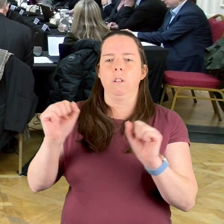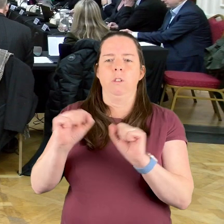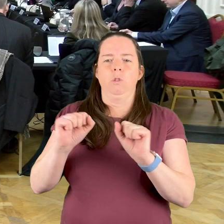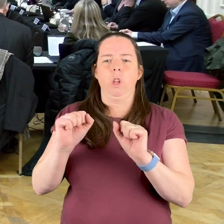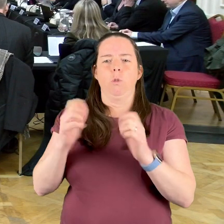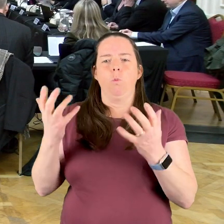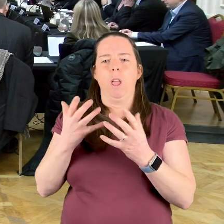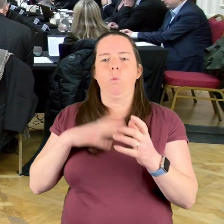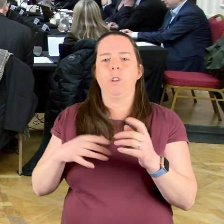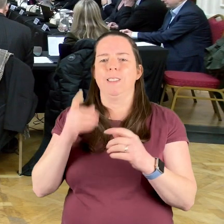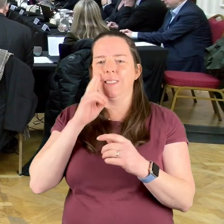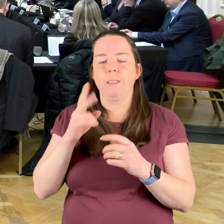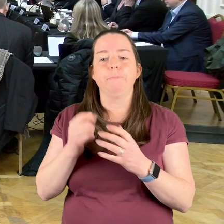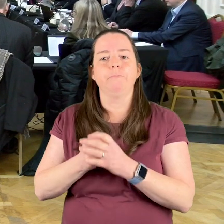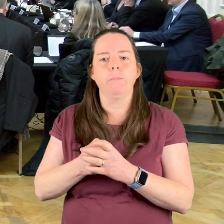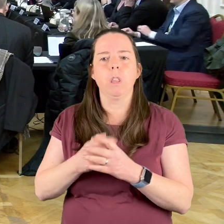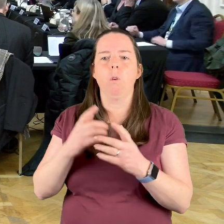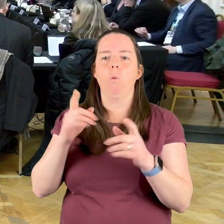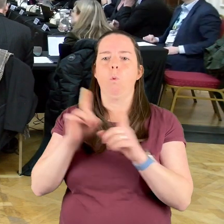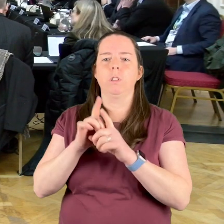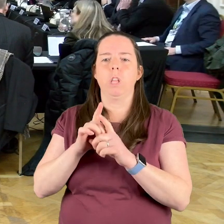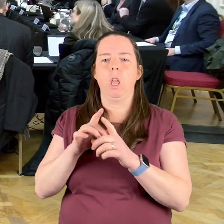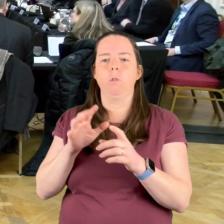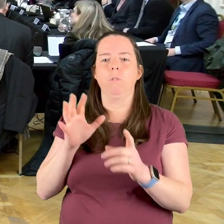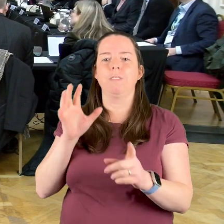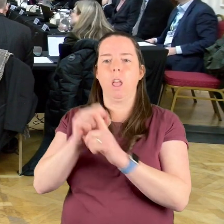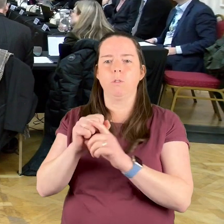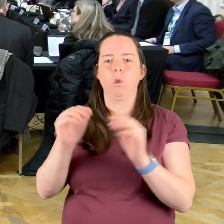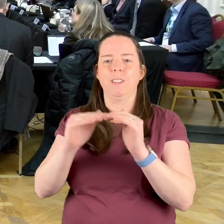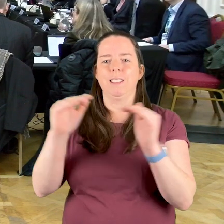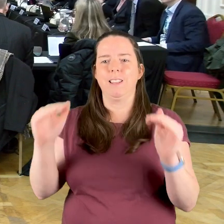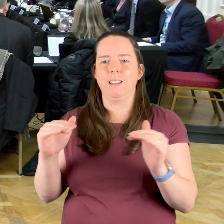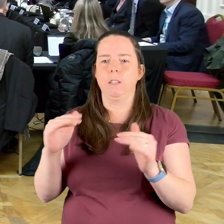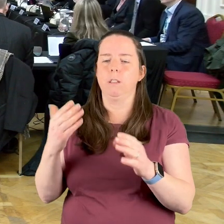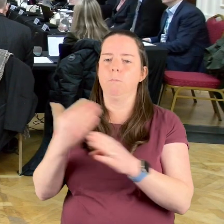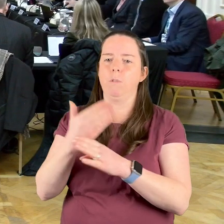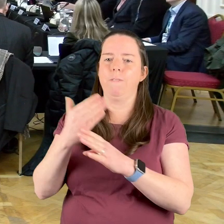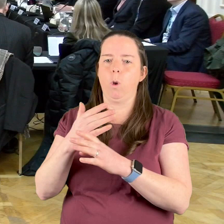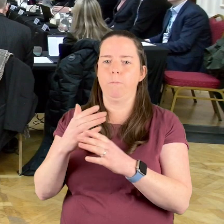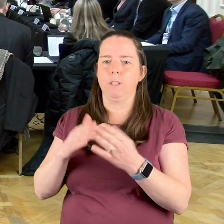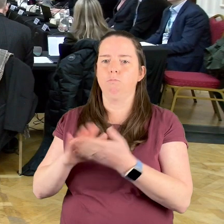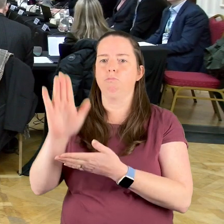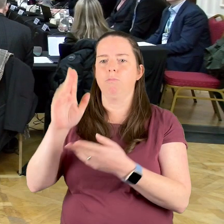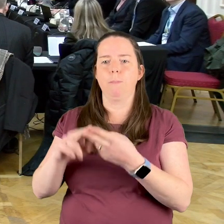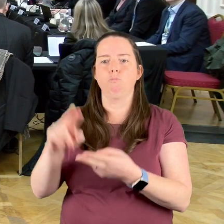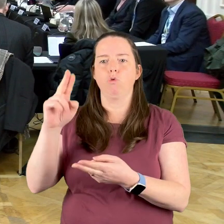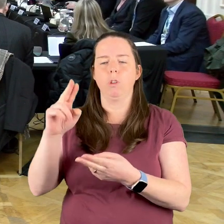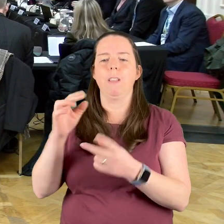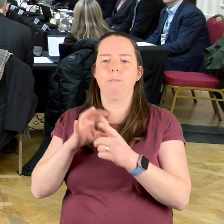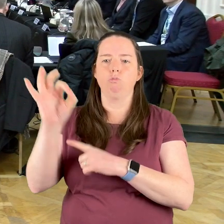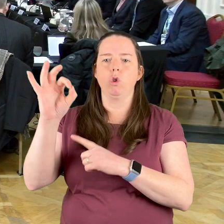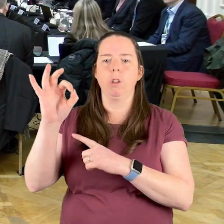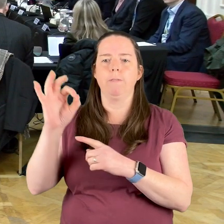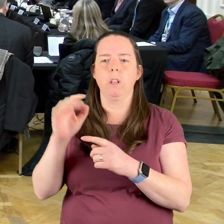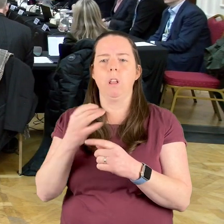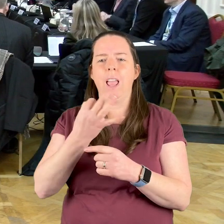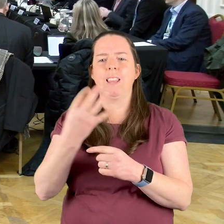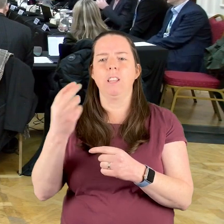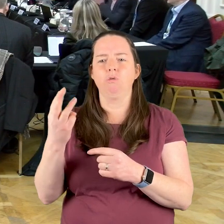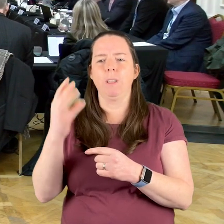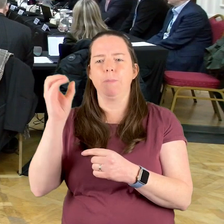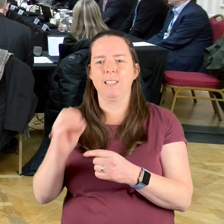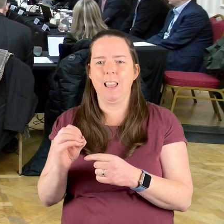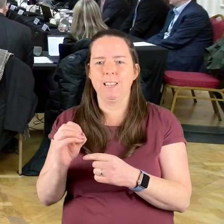against our performance against the diagnostic standard. So that's good to see, up to 83% against the